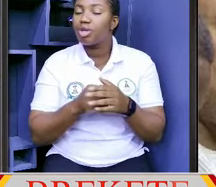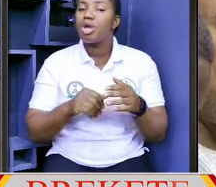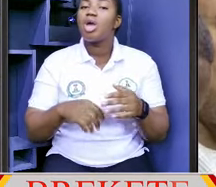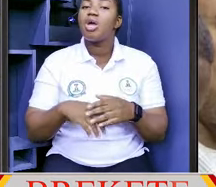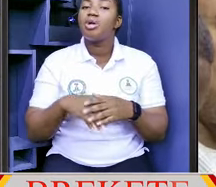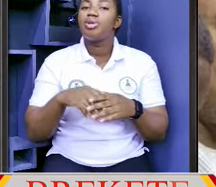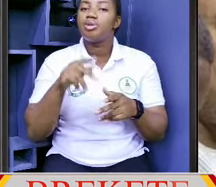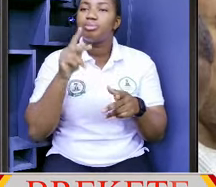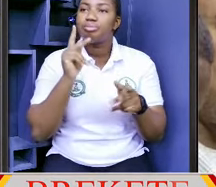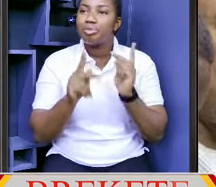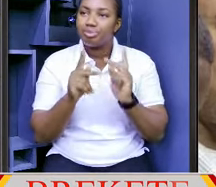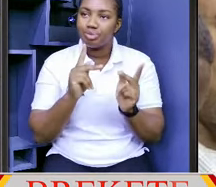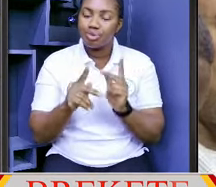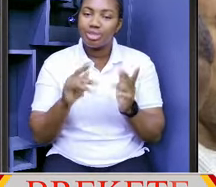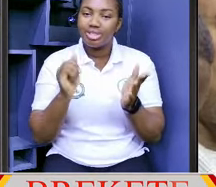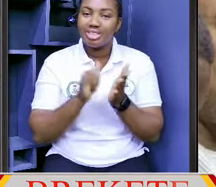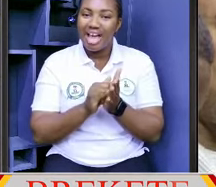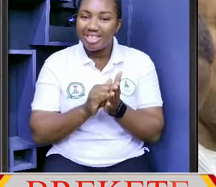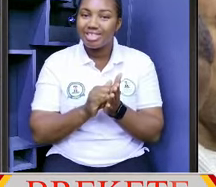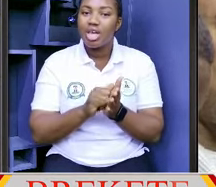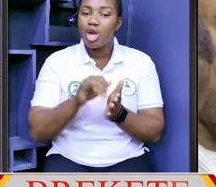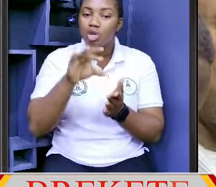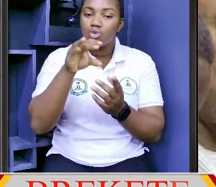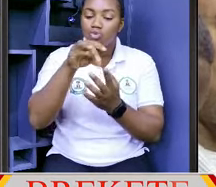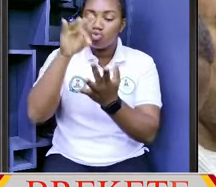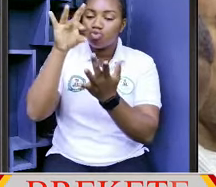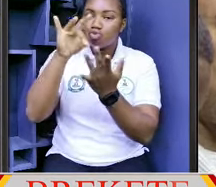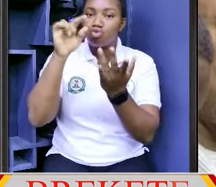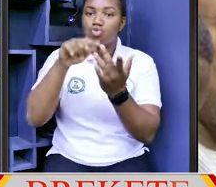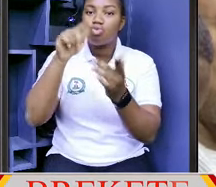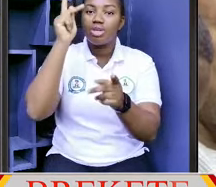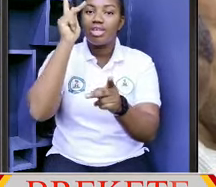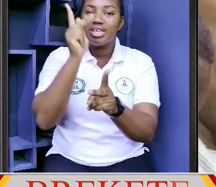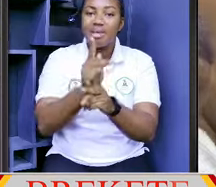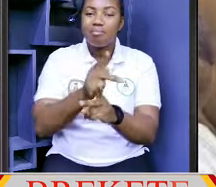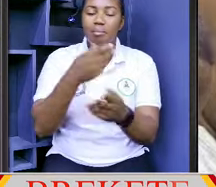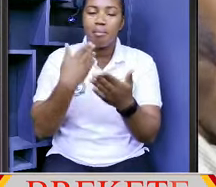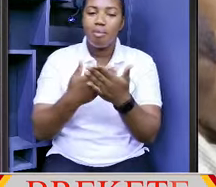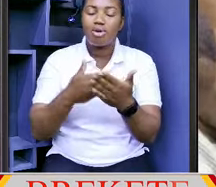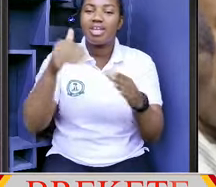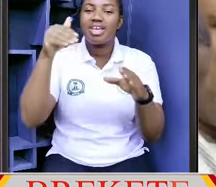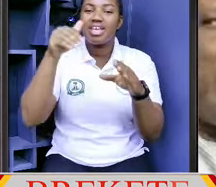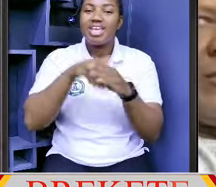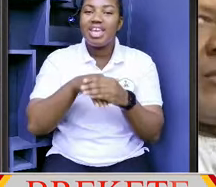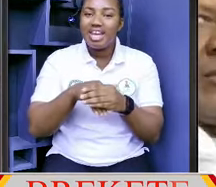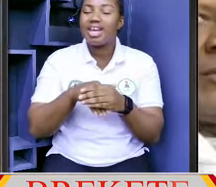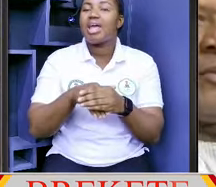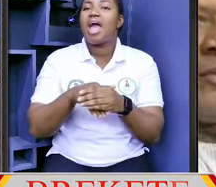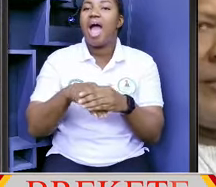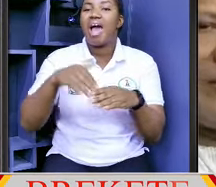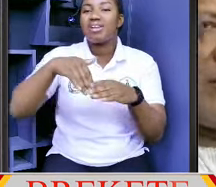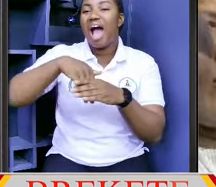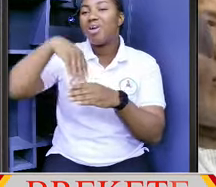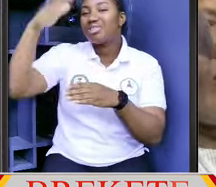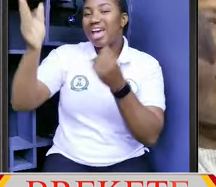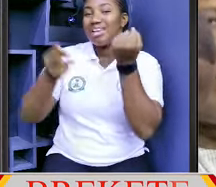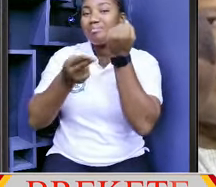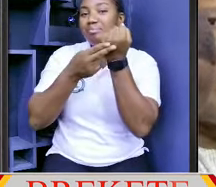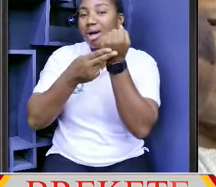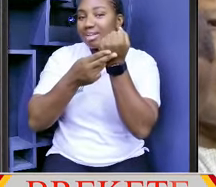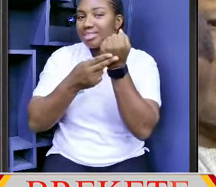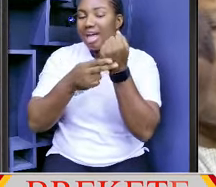Those that choose to keep money in foreign banks as far back as